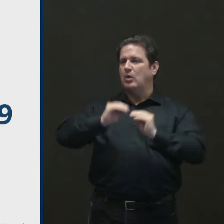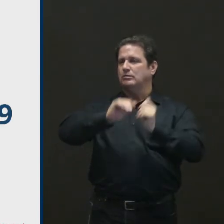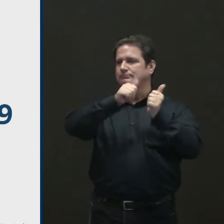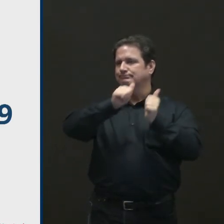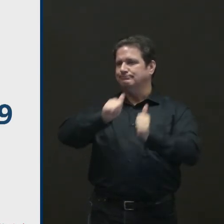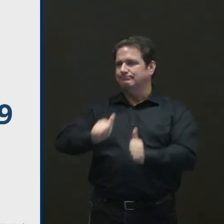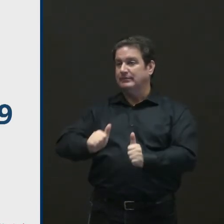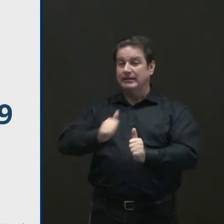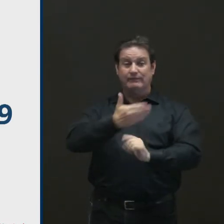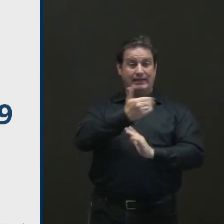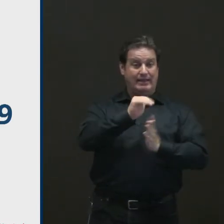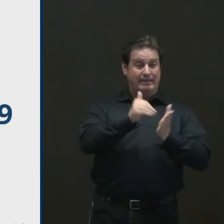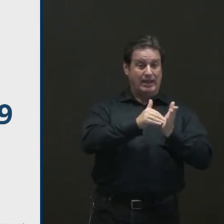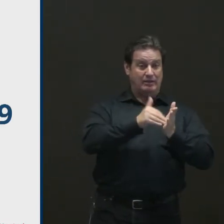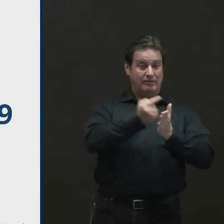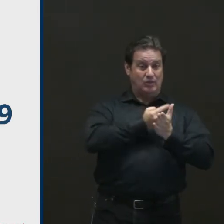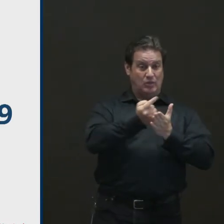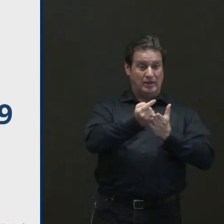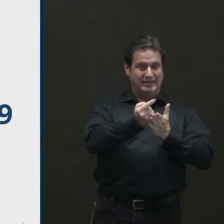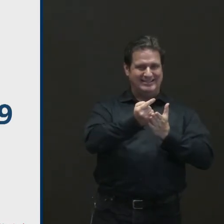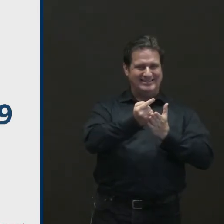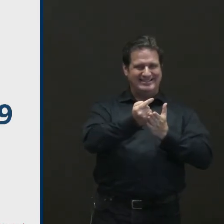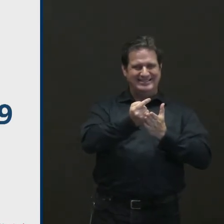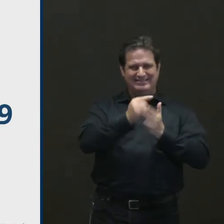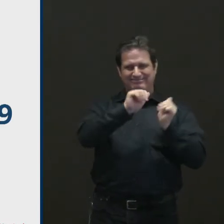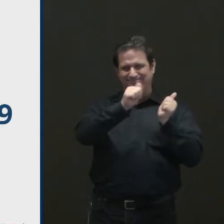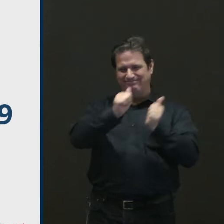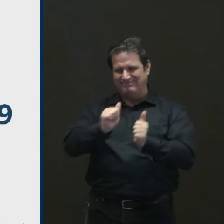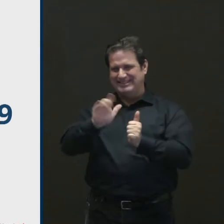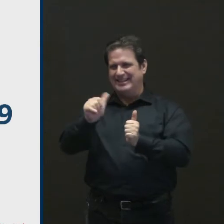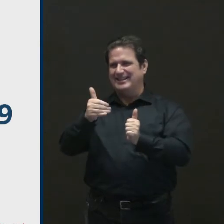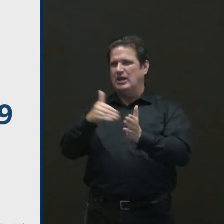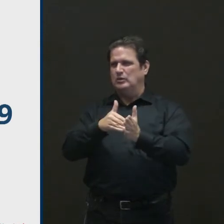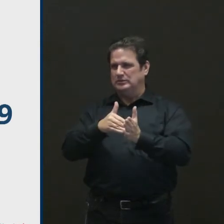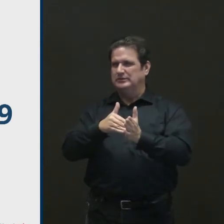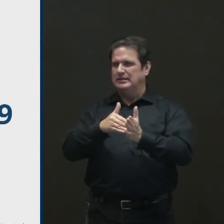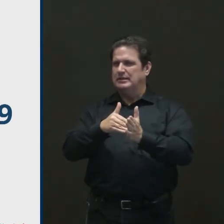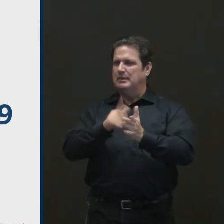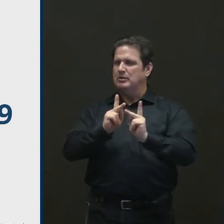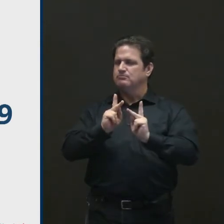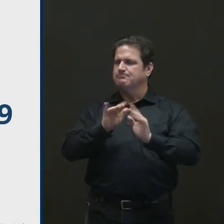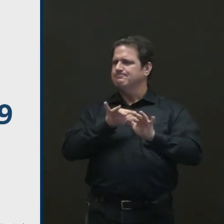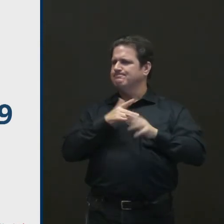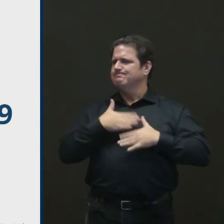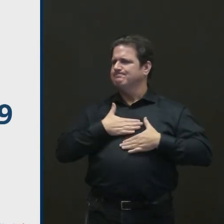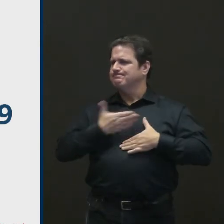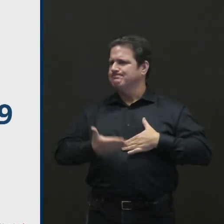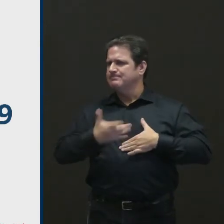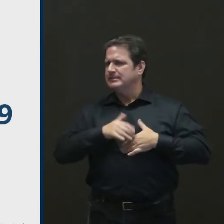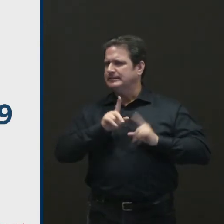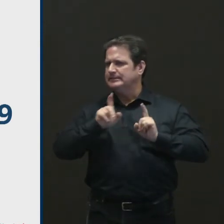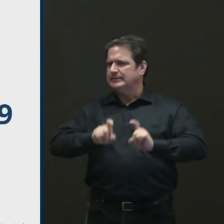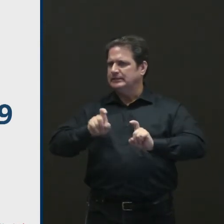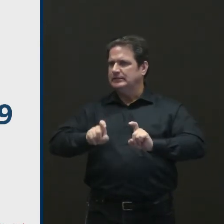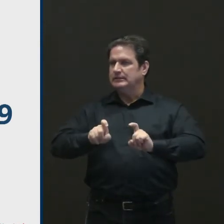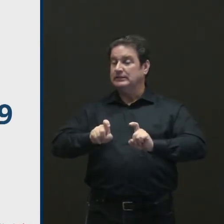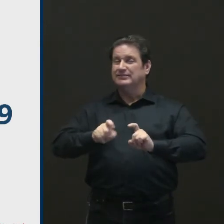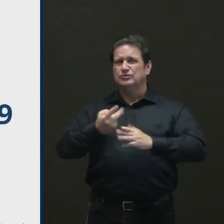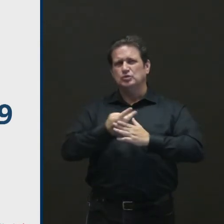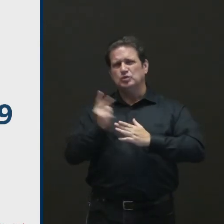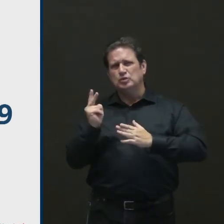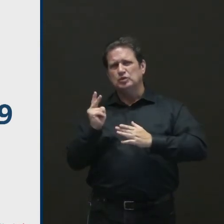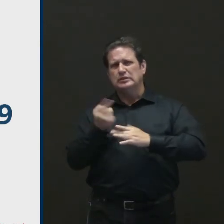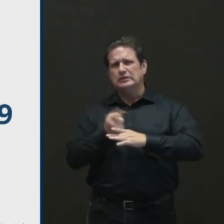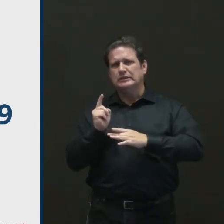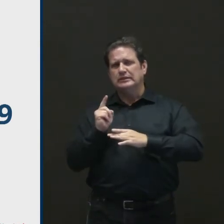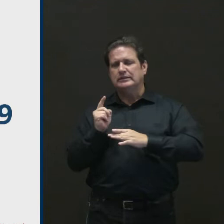about 15,000 individuals a week closer to about 10,000 the last several weeks. We did see a little uptick 2 weeks ago and